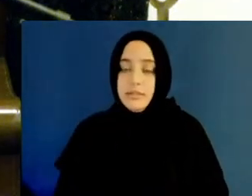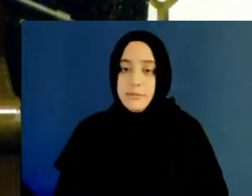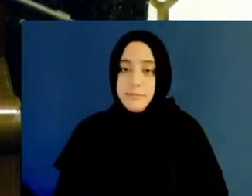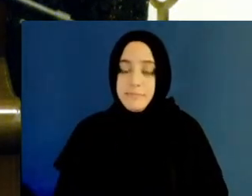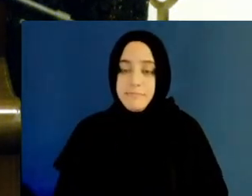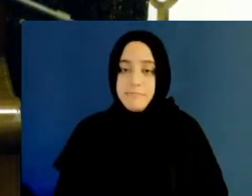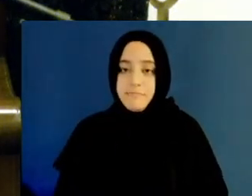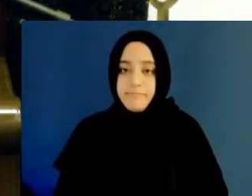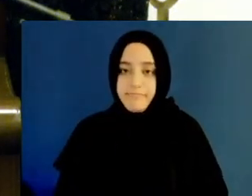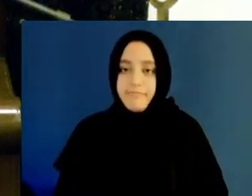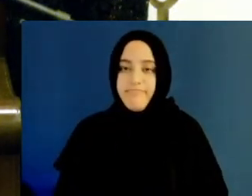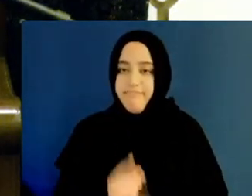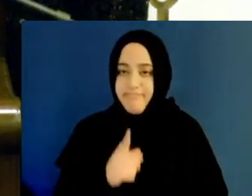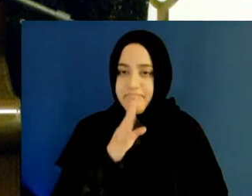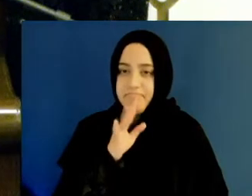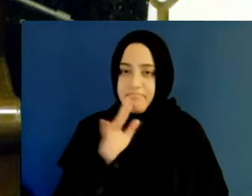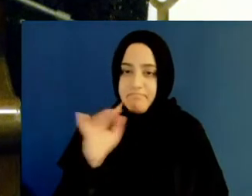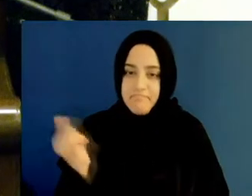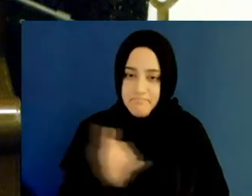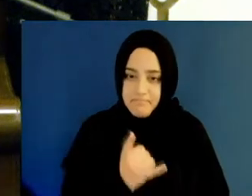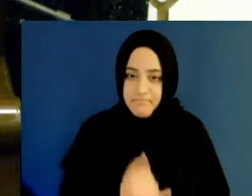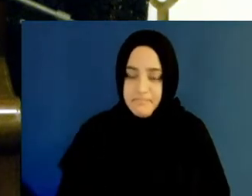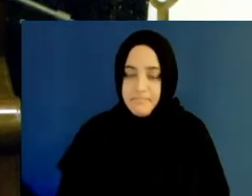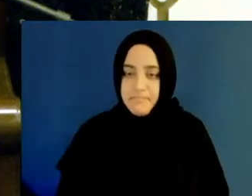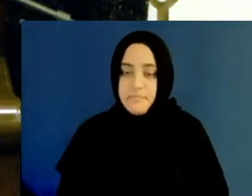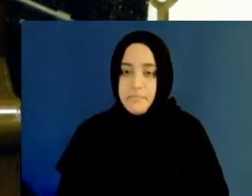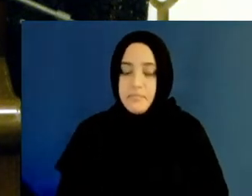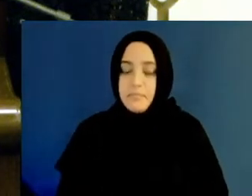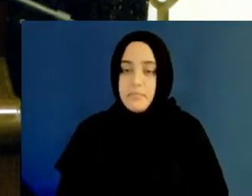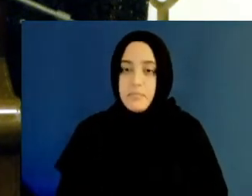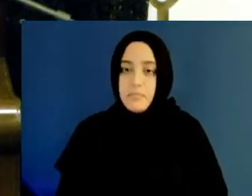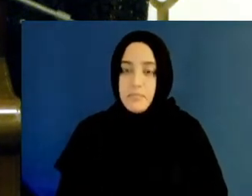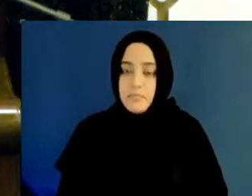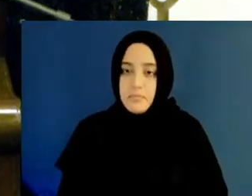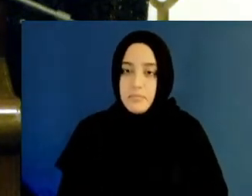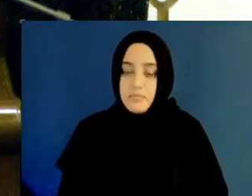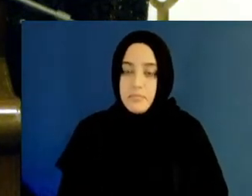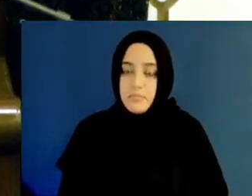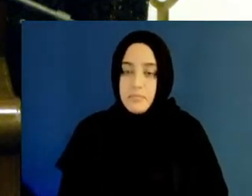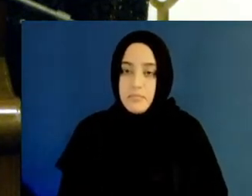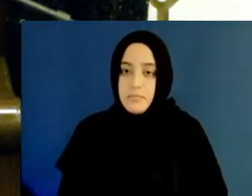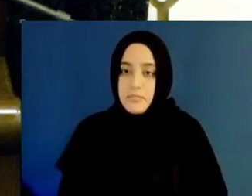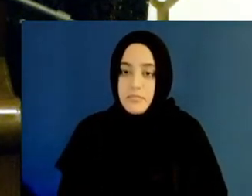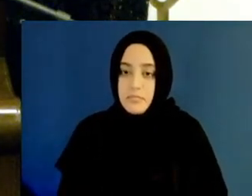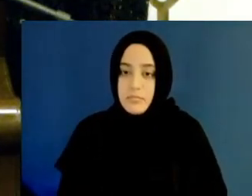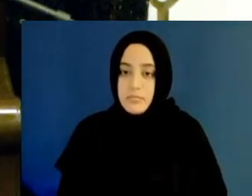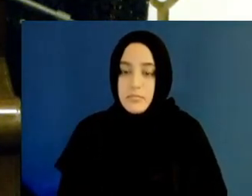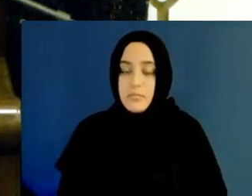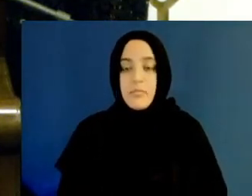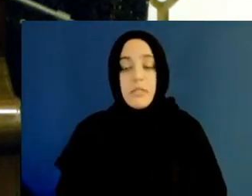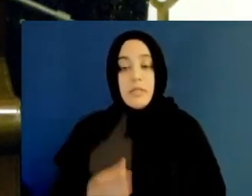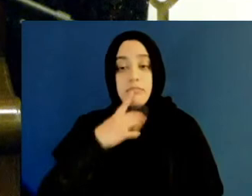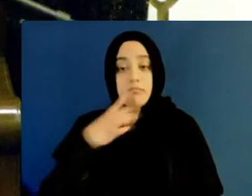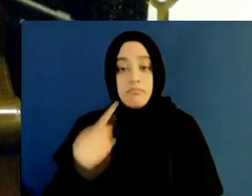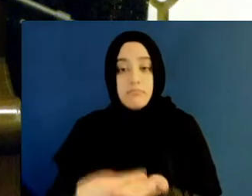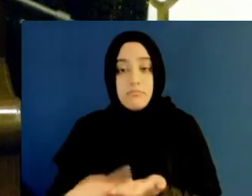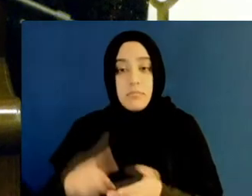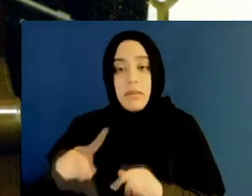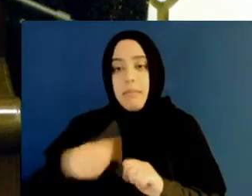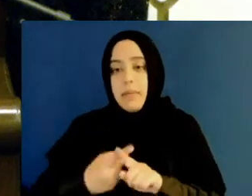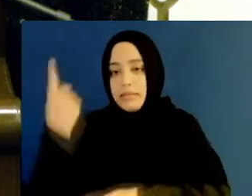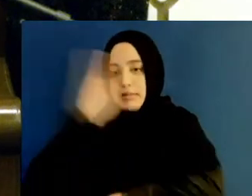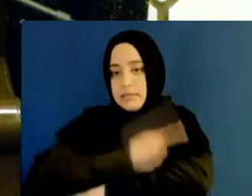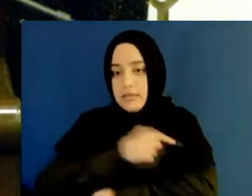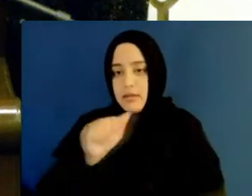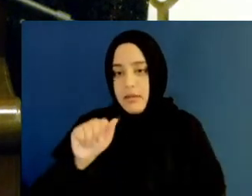wakad hadara ba'd al-kital. He's talking about the day of Ashura.